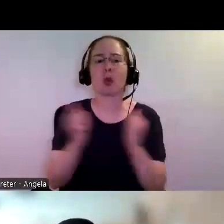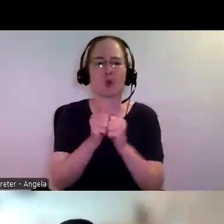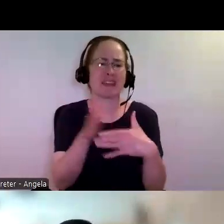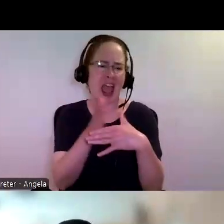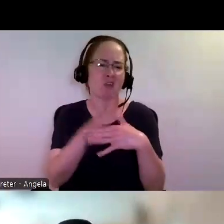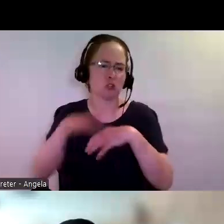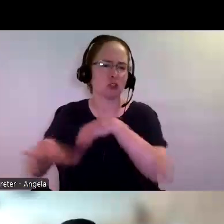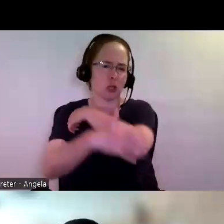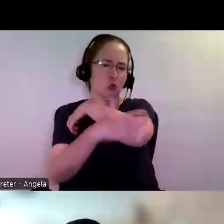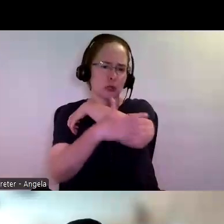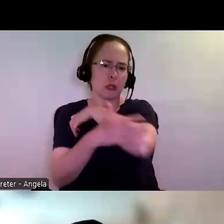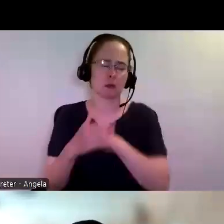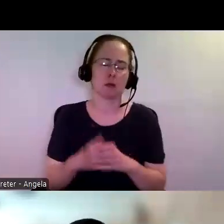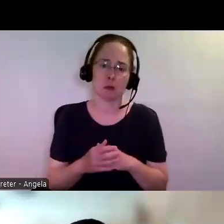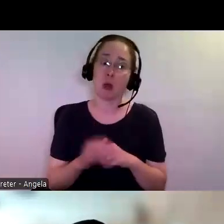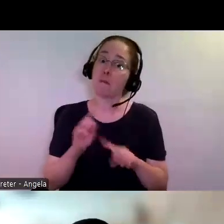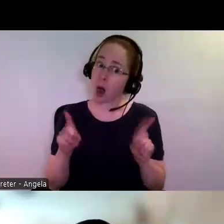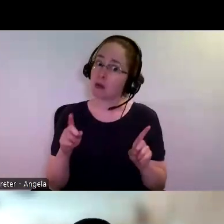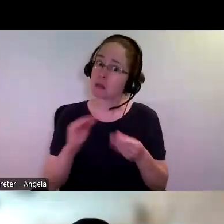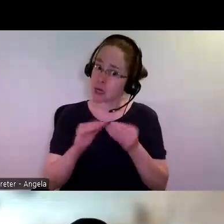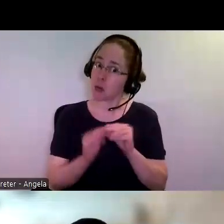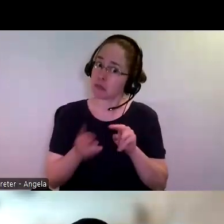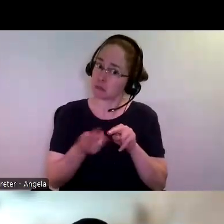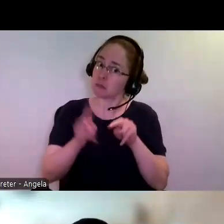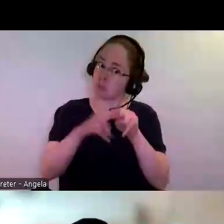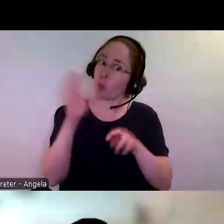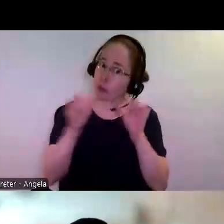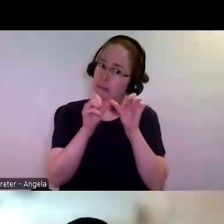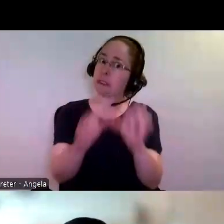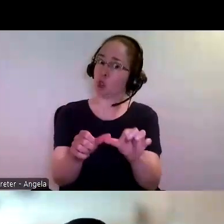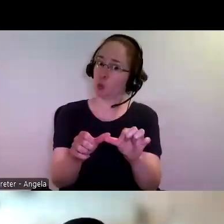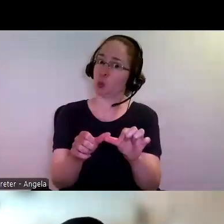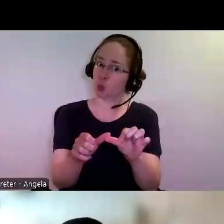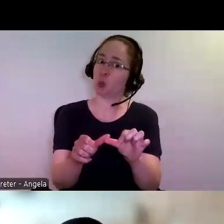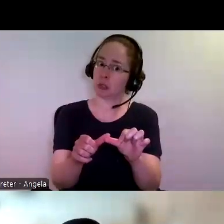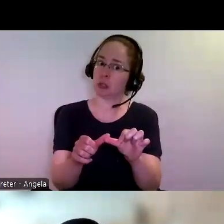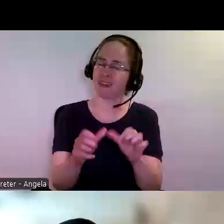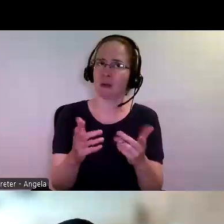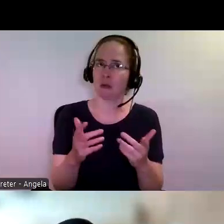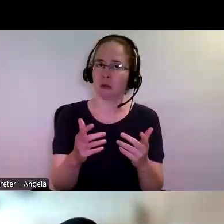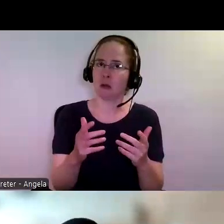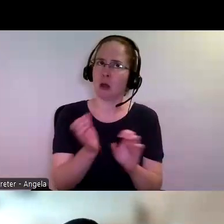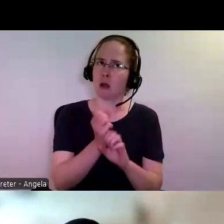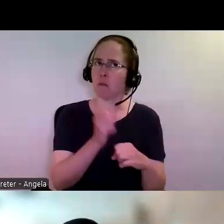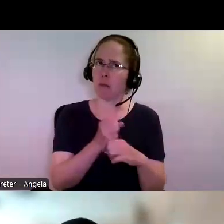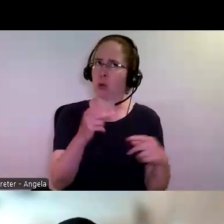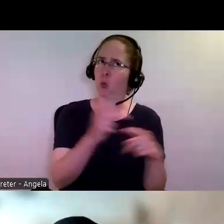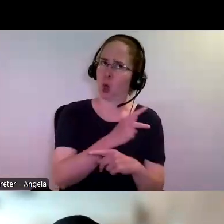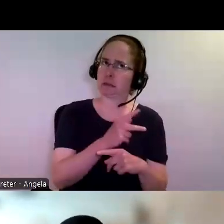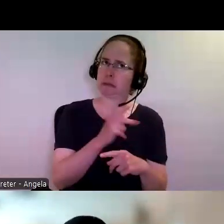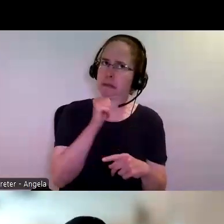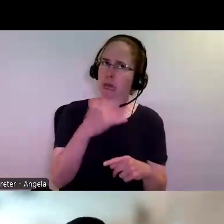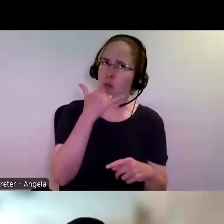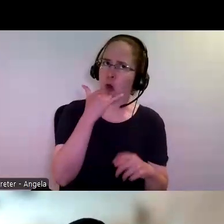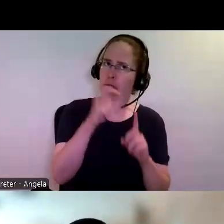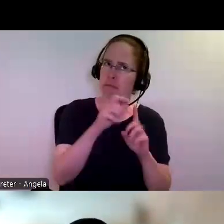country. But this trend will continue and be, I think exacerbated is not the right term because there's nothing necessarily wrong with